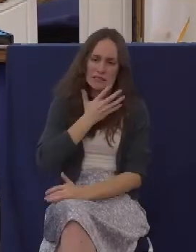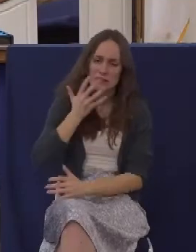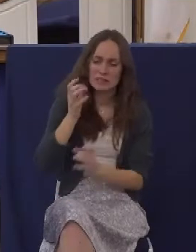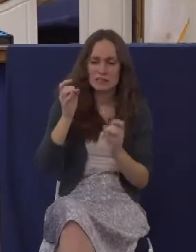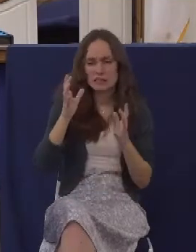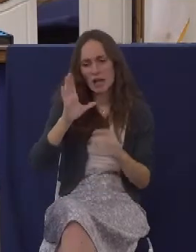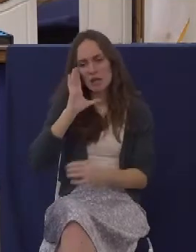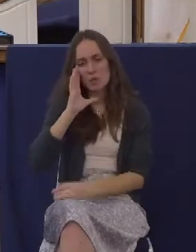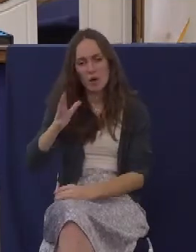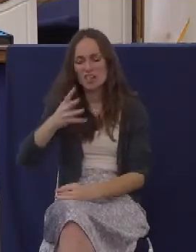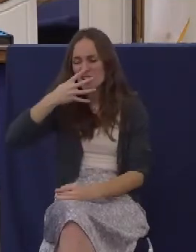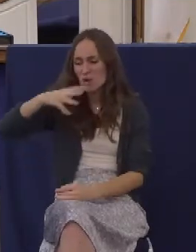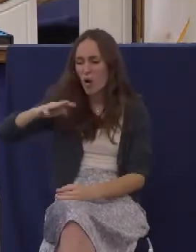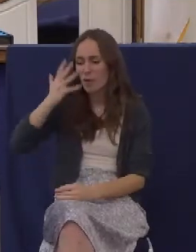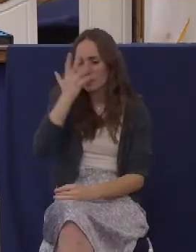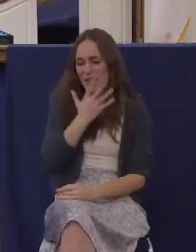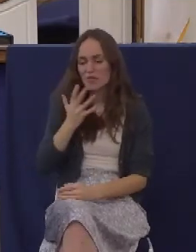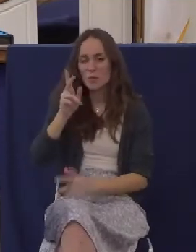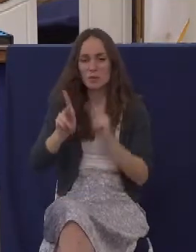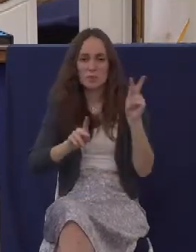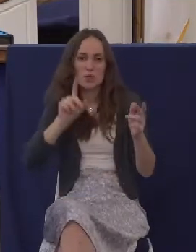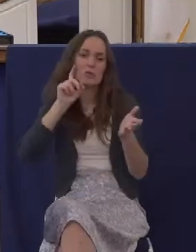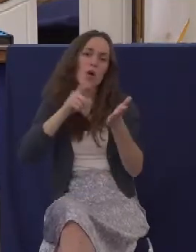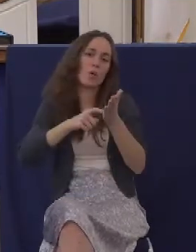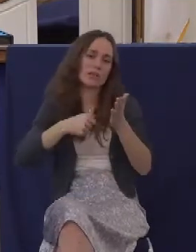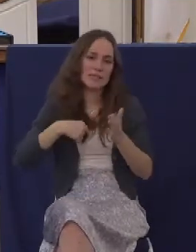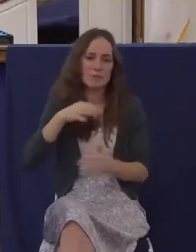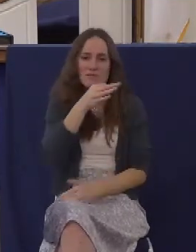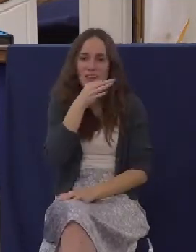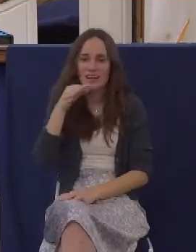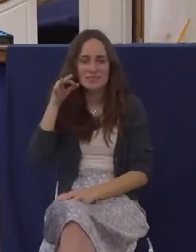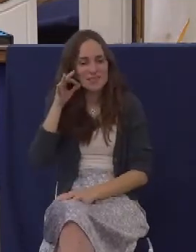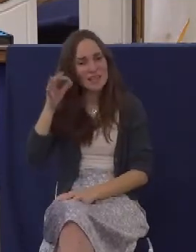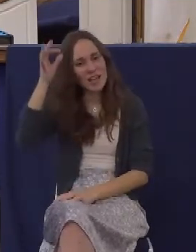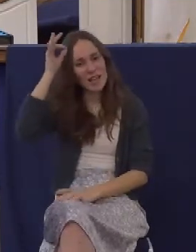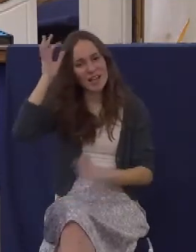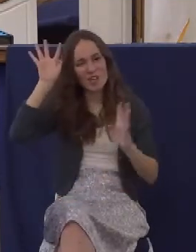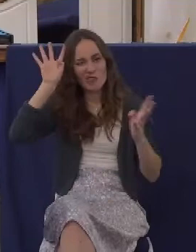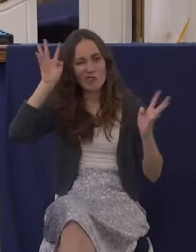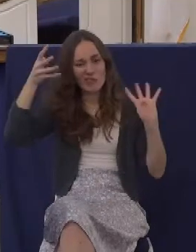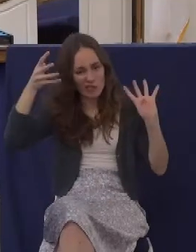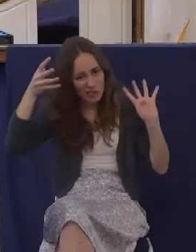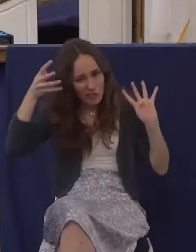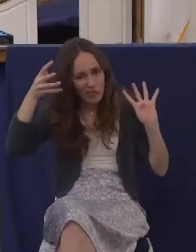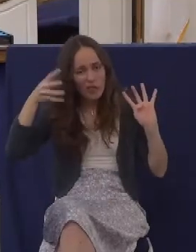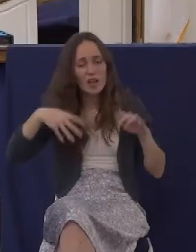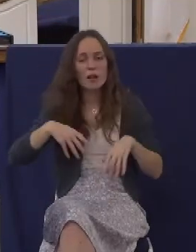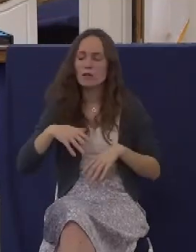purpose. Disheveled hair. Oh, what's wrong? Oh, I'm fasting, brother.